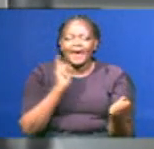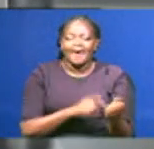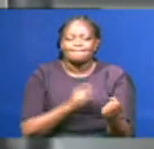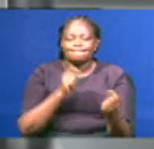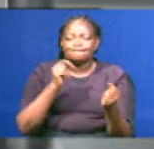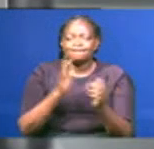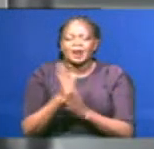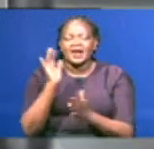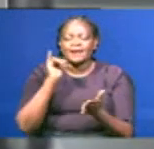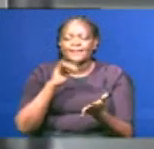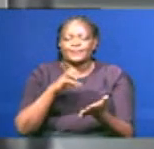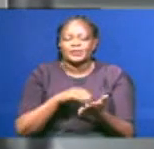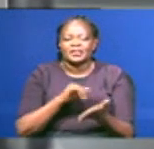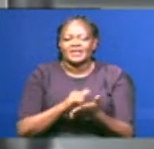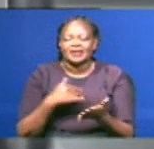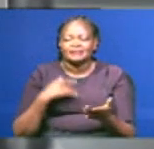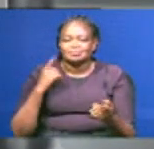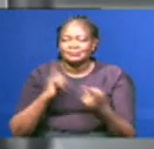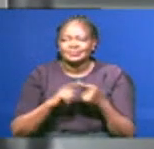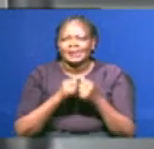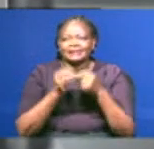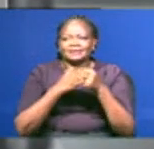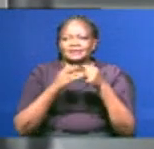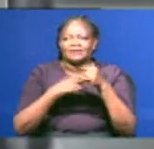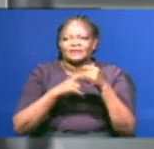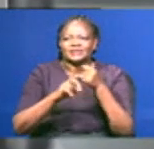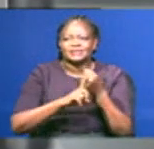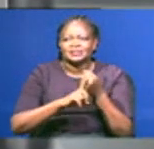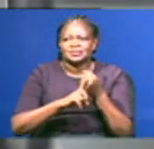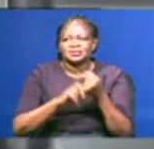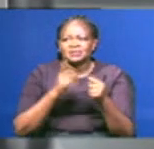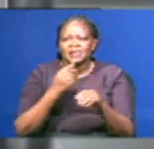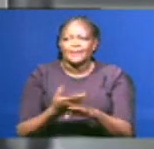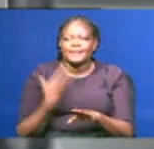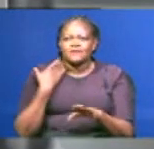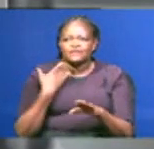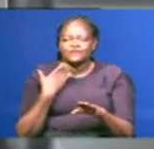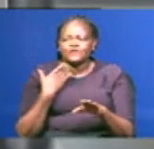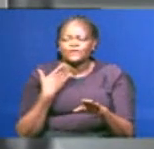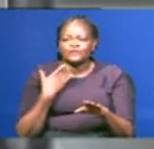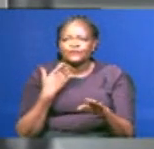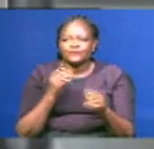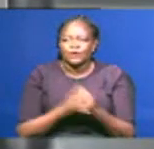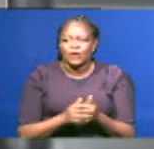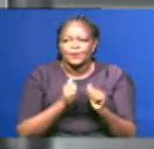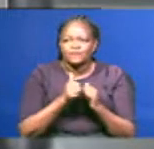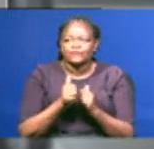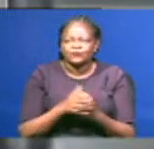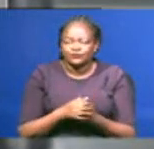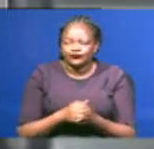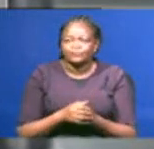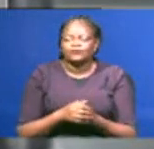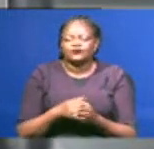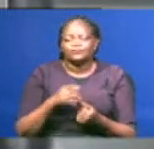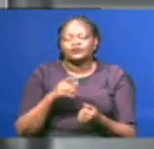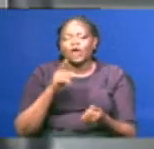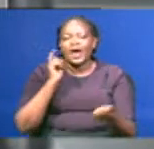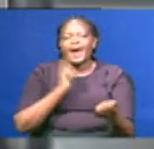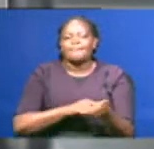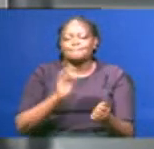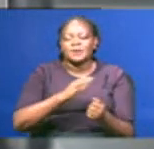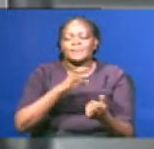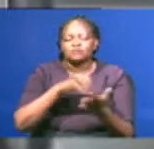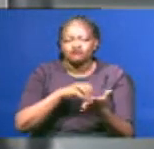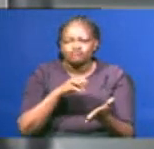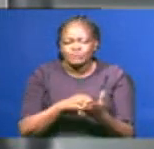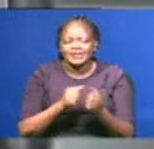he held until 1976. Before contesting the Embu East parliamentary seat in 1969,